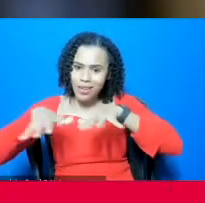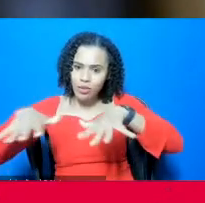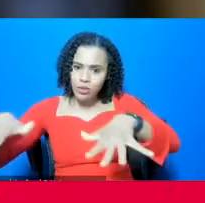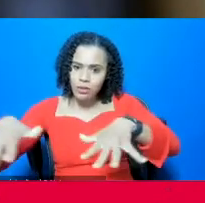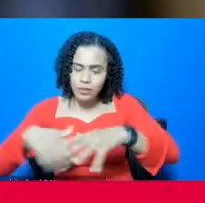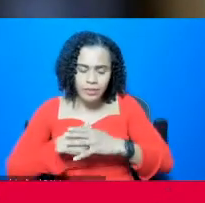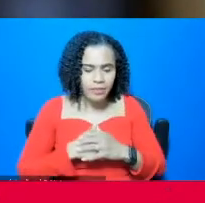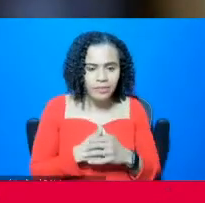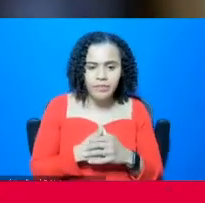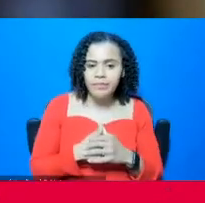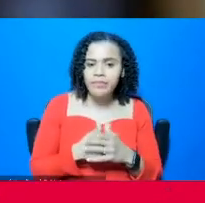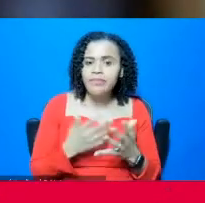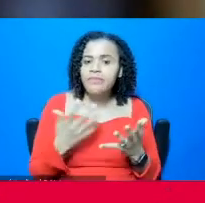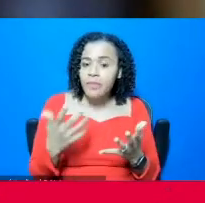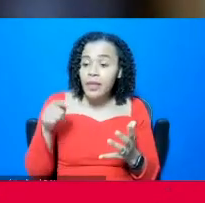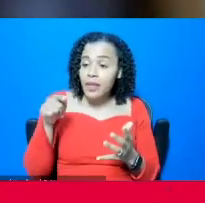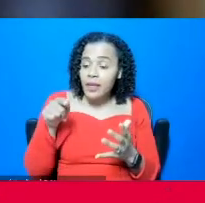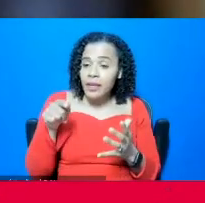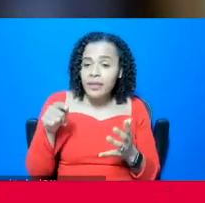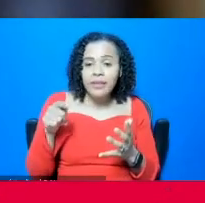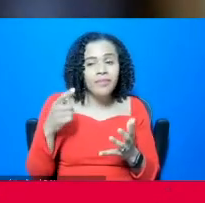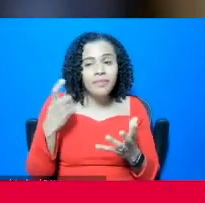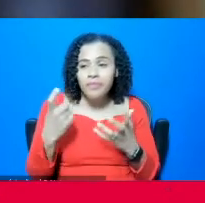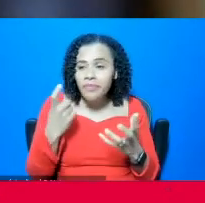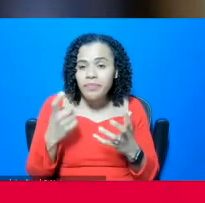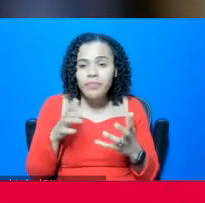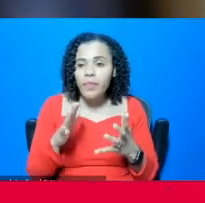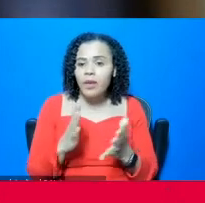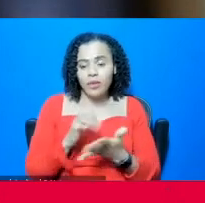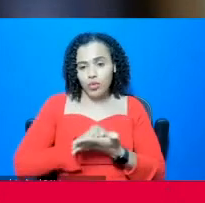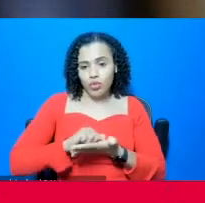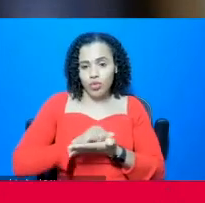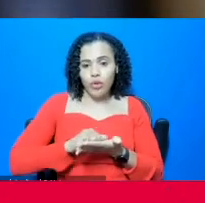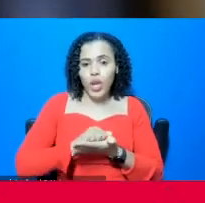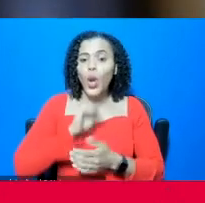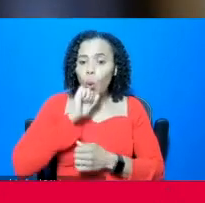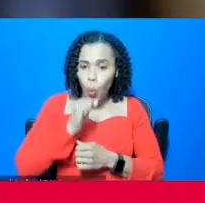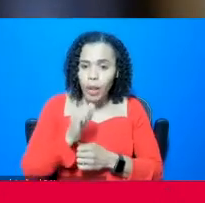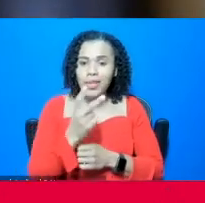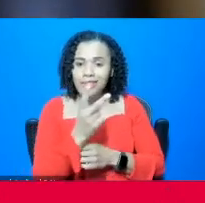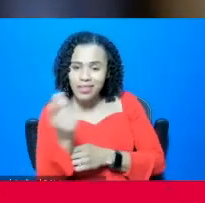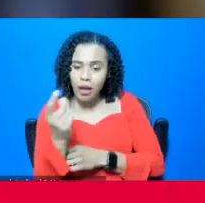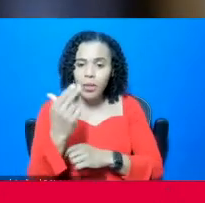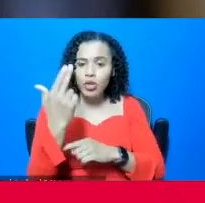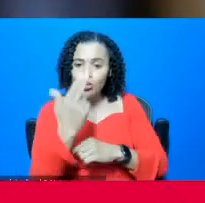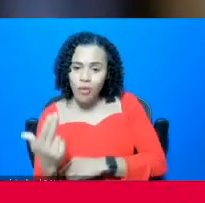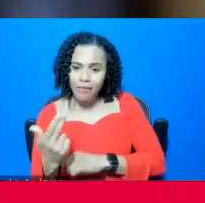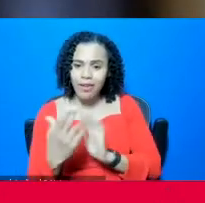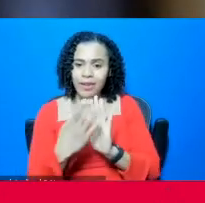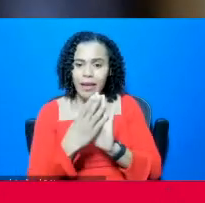because that tool of, we're not going to, apologies here, there's going to be some graphic examples to a certain